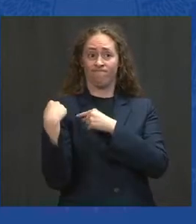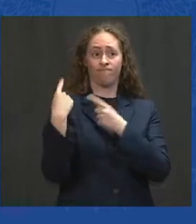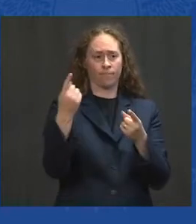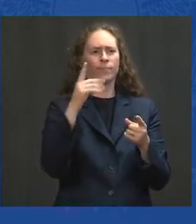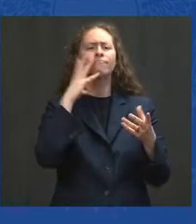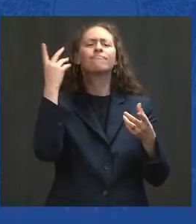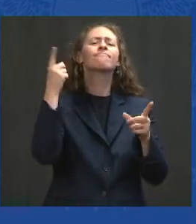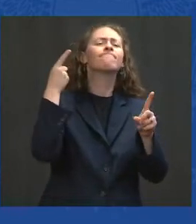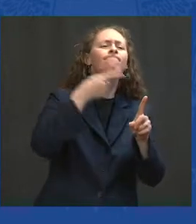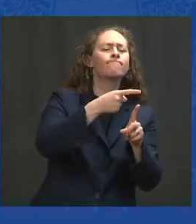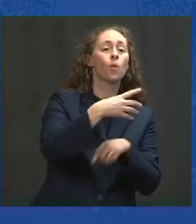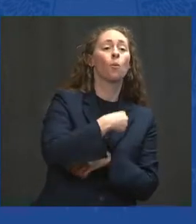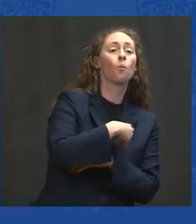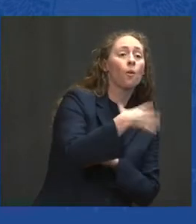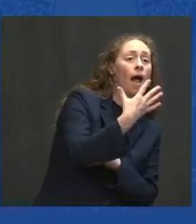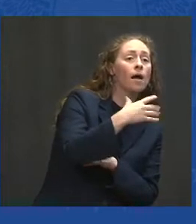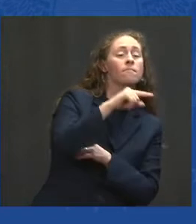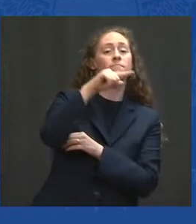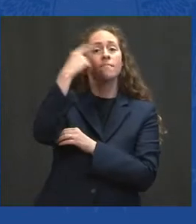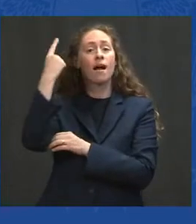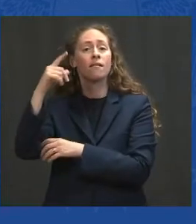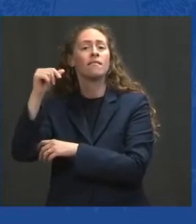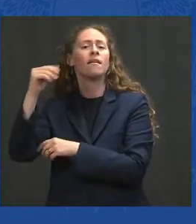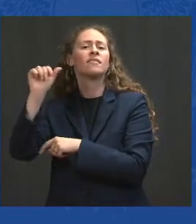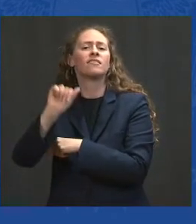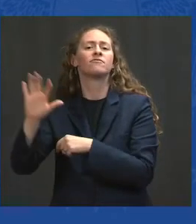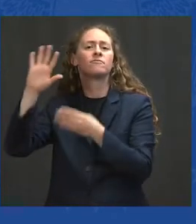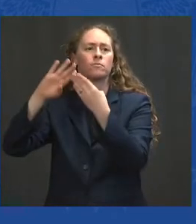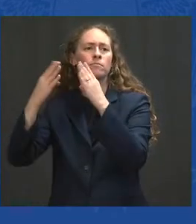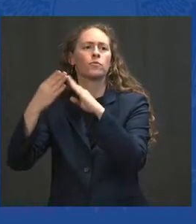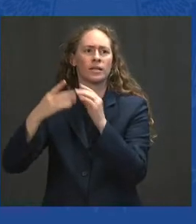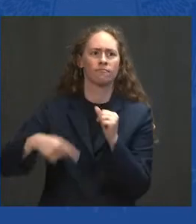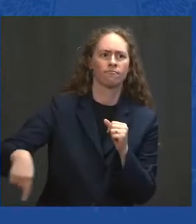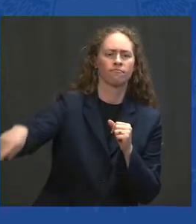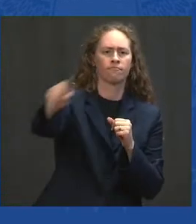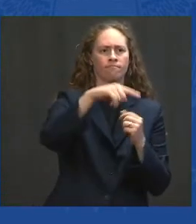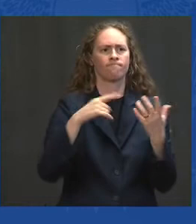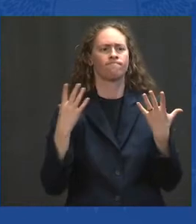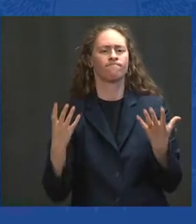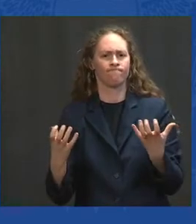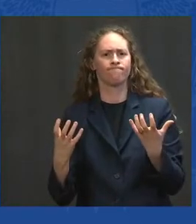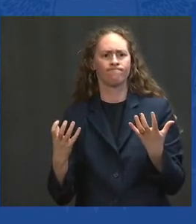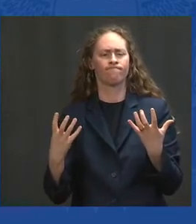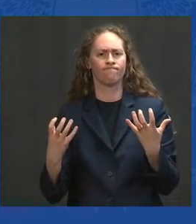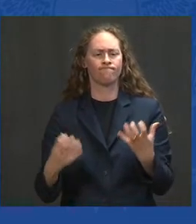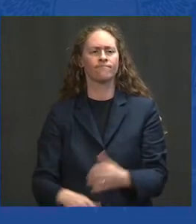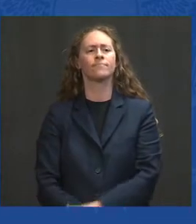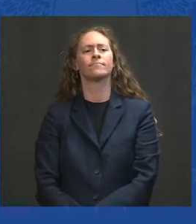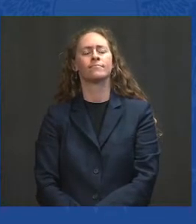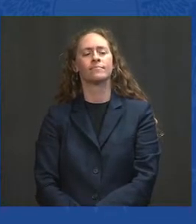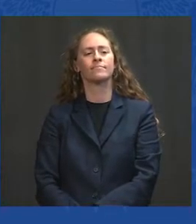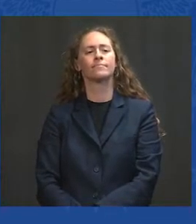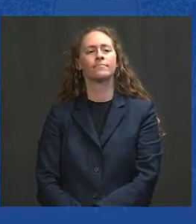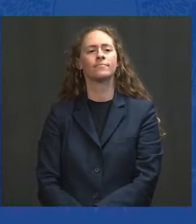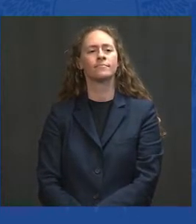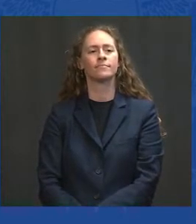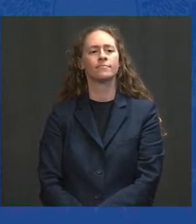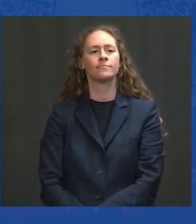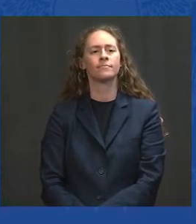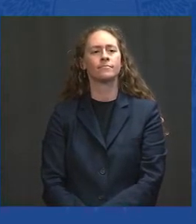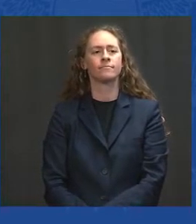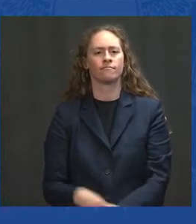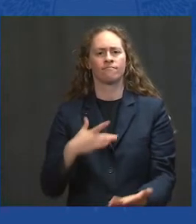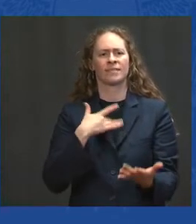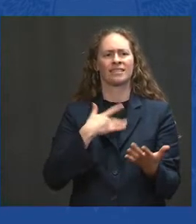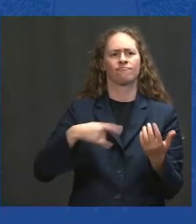and AAPI communities. It's not even close. The benefits will be felt for years. Studies